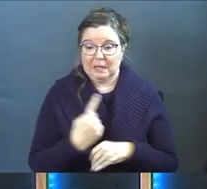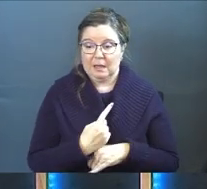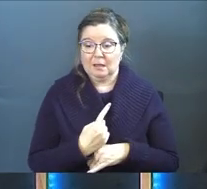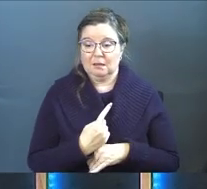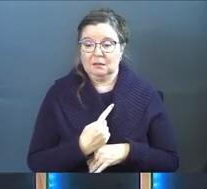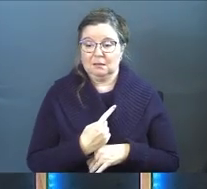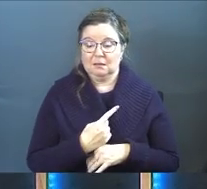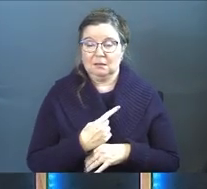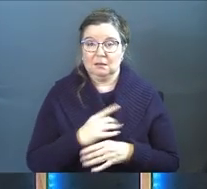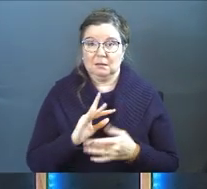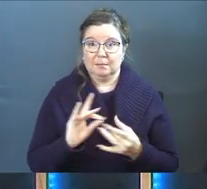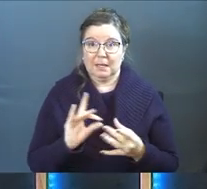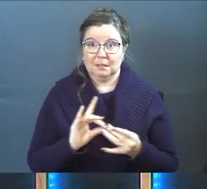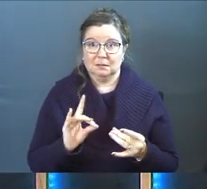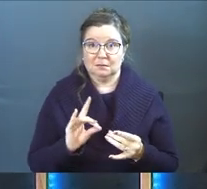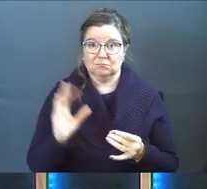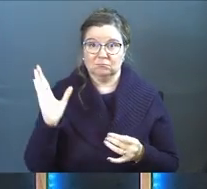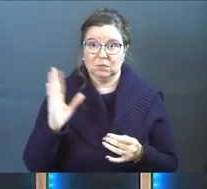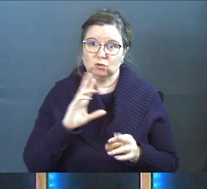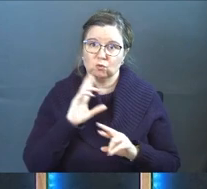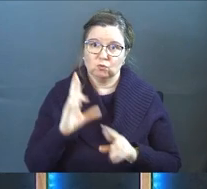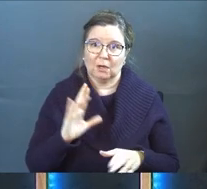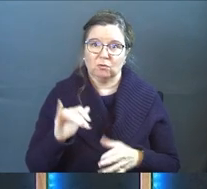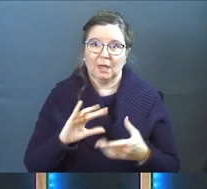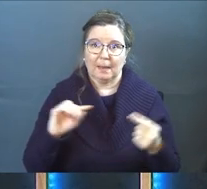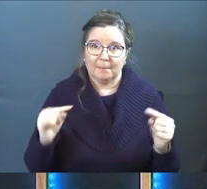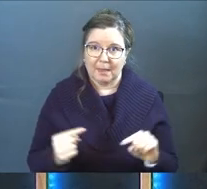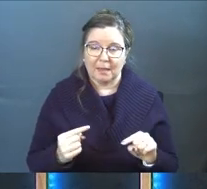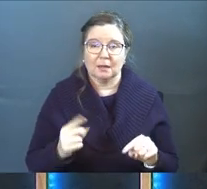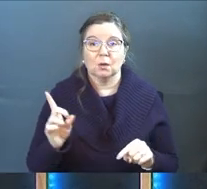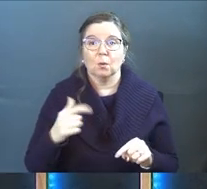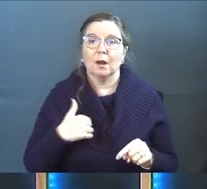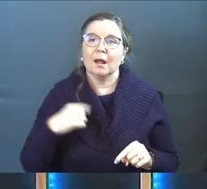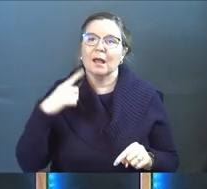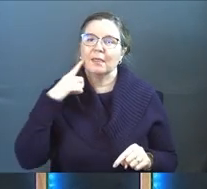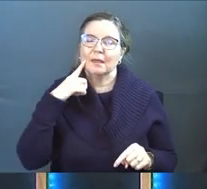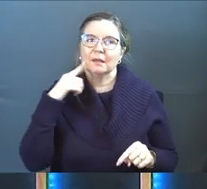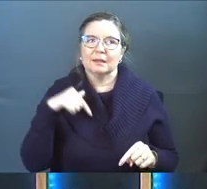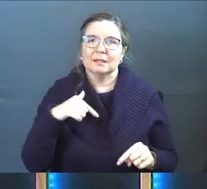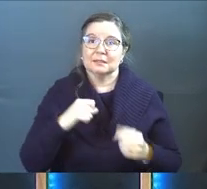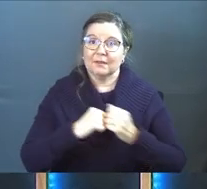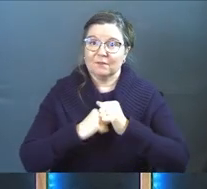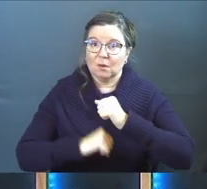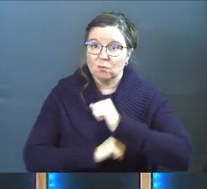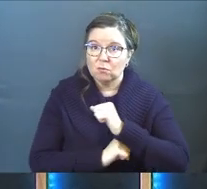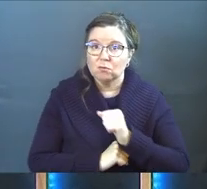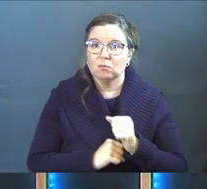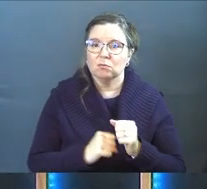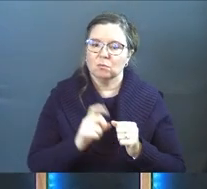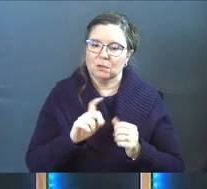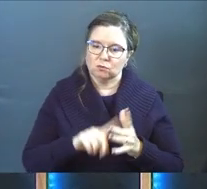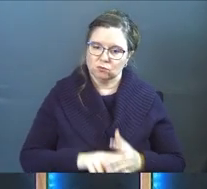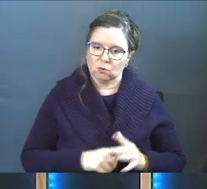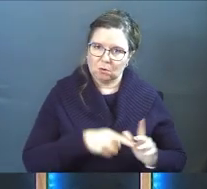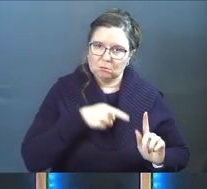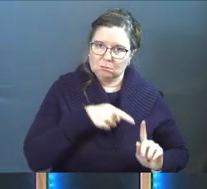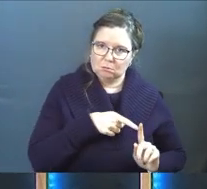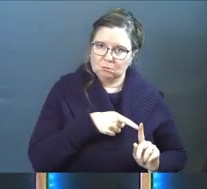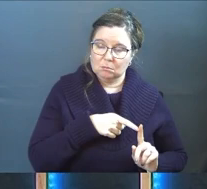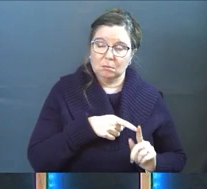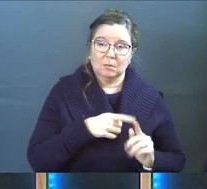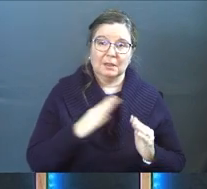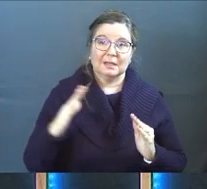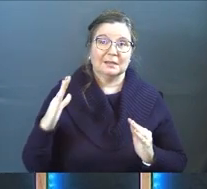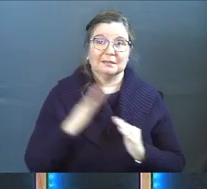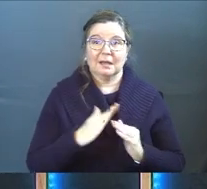today's message is a reaction to that pain. It's where I think this is foundational. I think it's where we need to start. Here's the